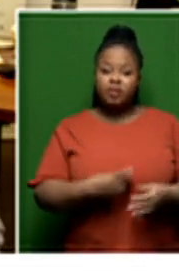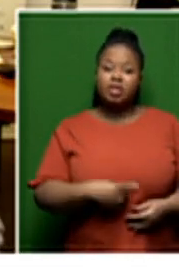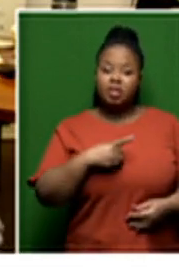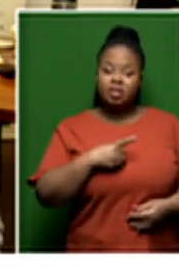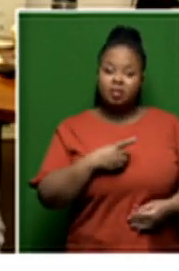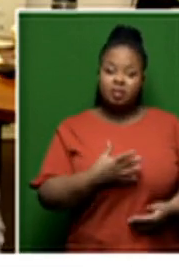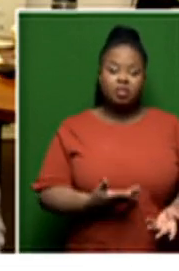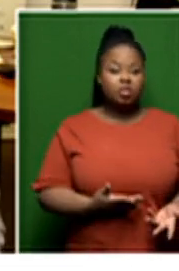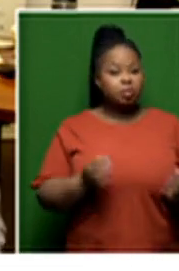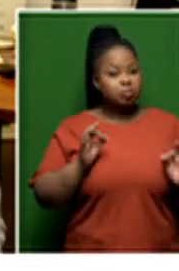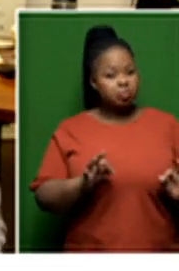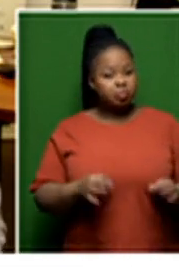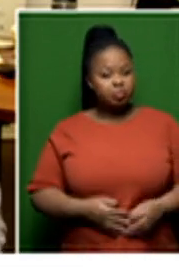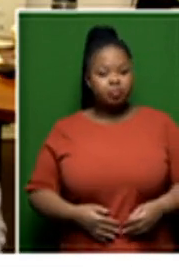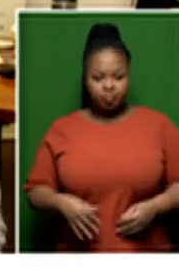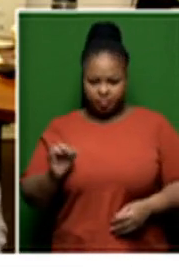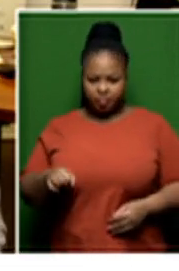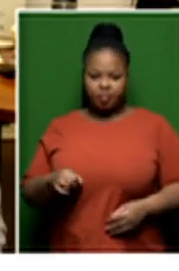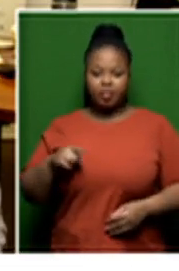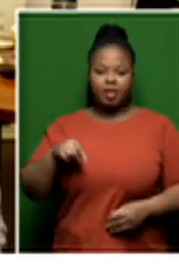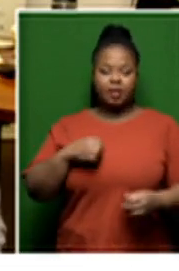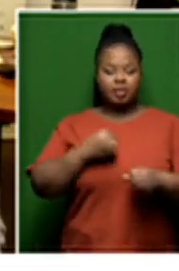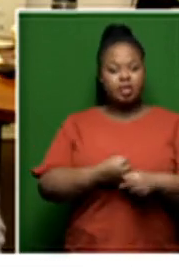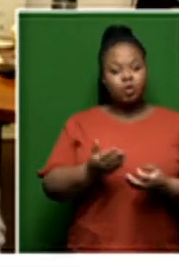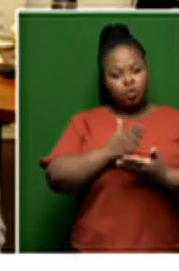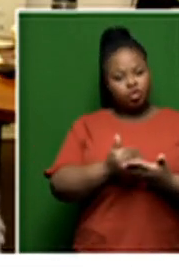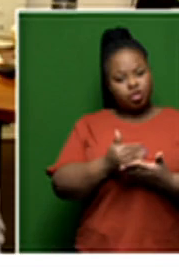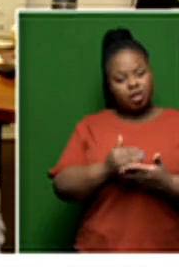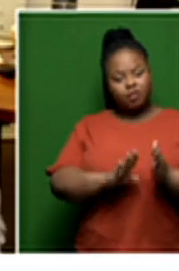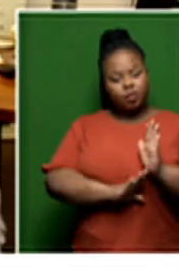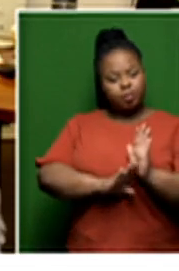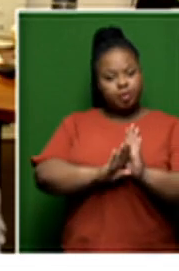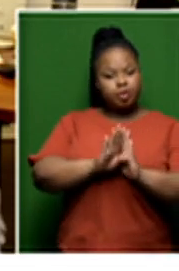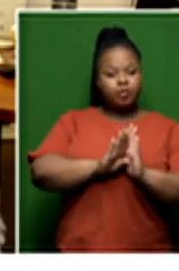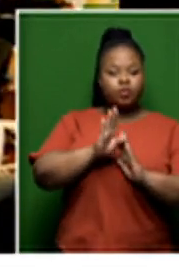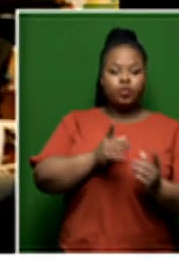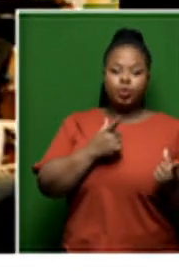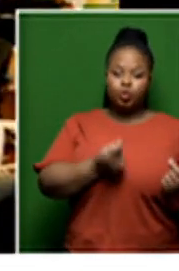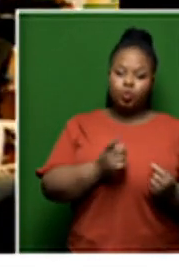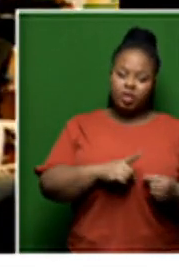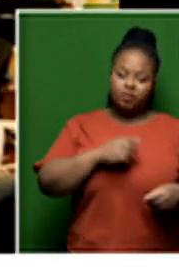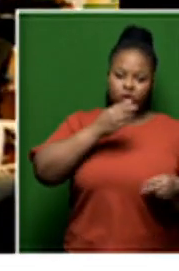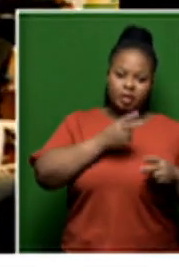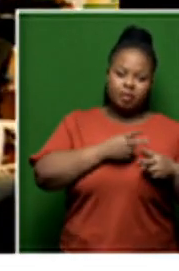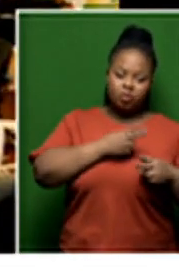you see, from March this year, we have been sharing images of the progress of the building of